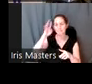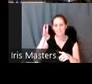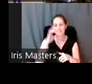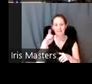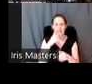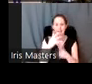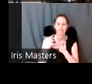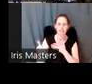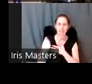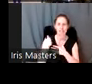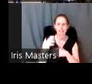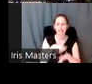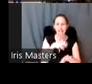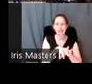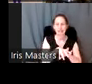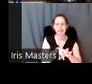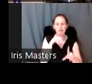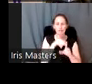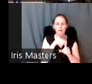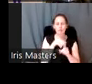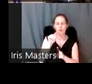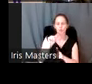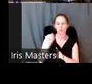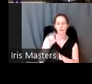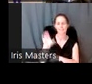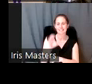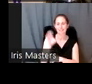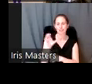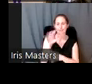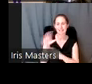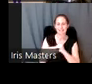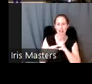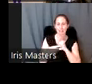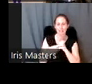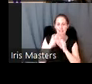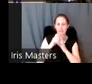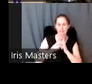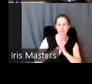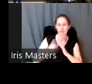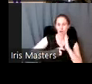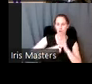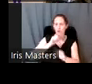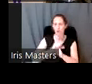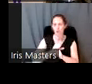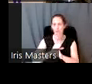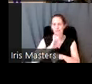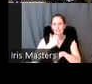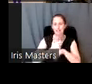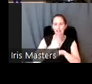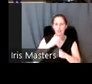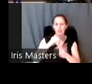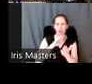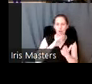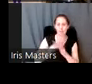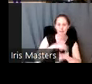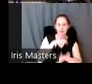and archaeological work designed to document native peoples before their supposed looming extinctions. And we see